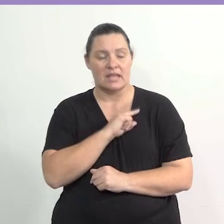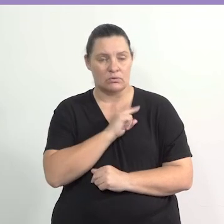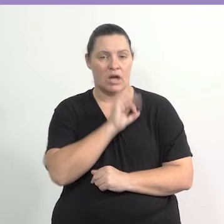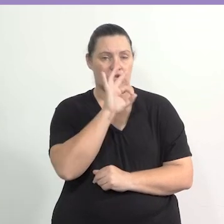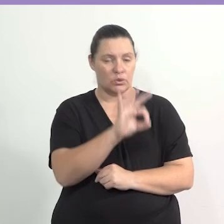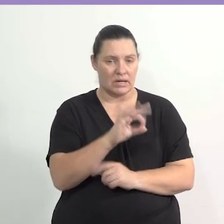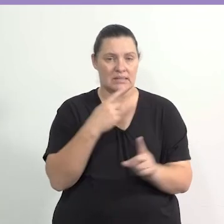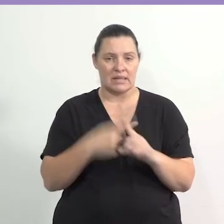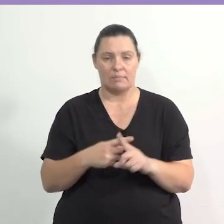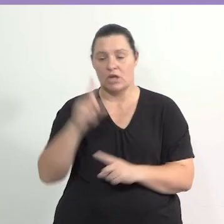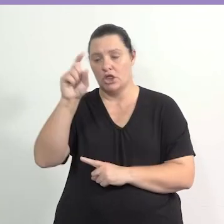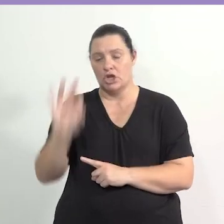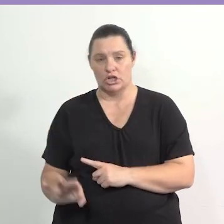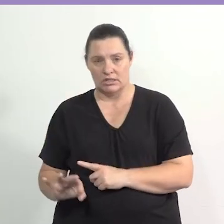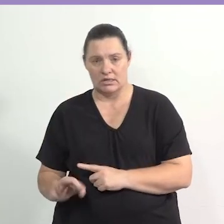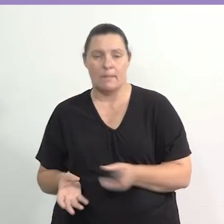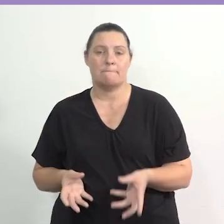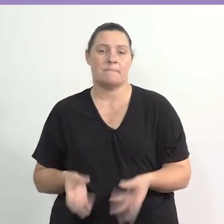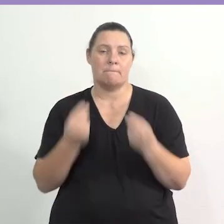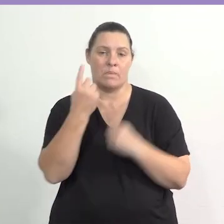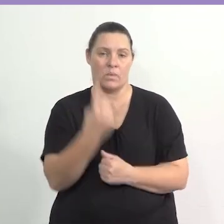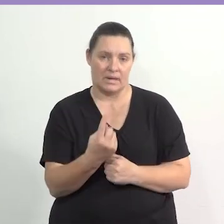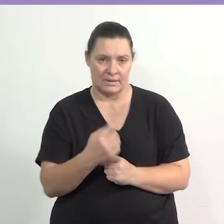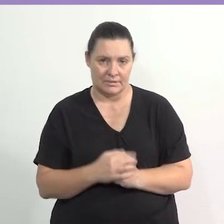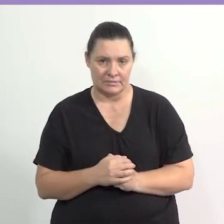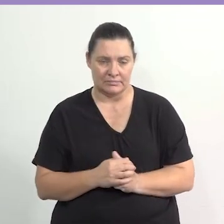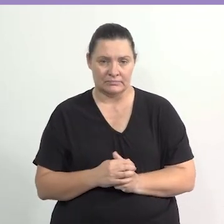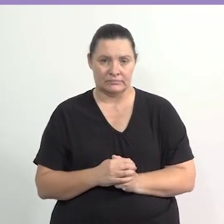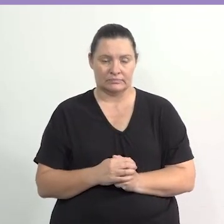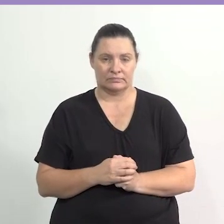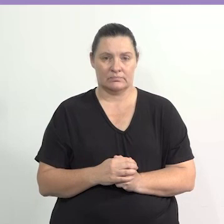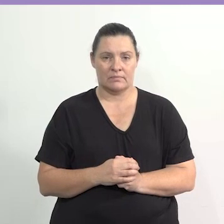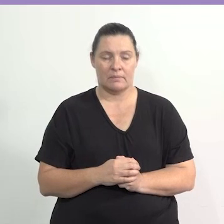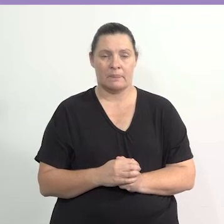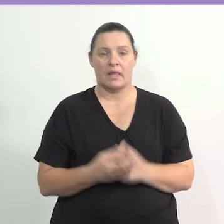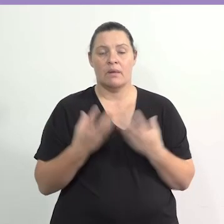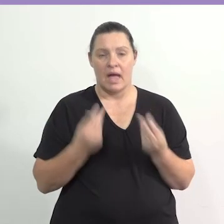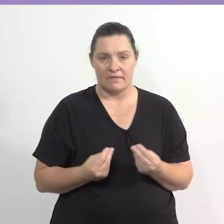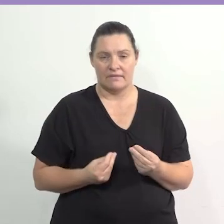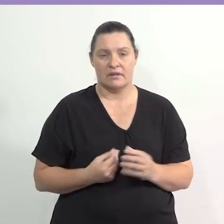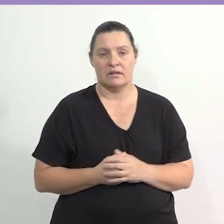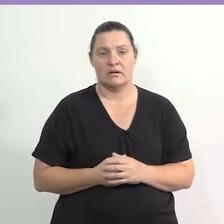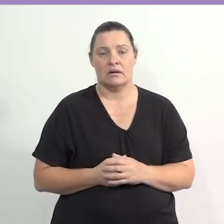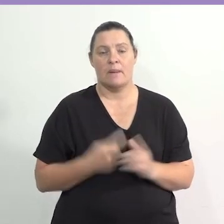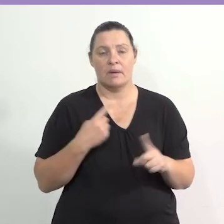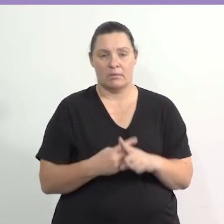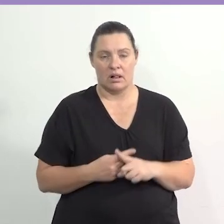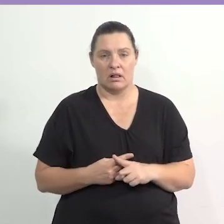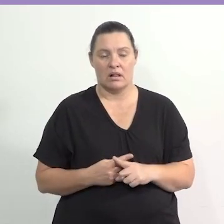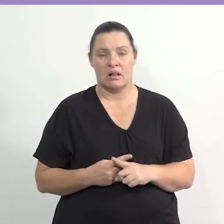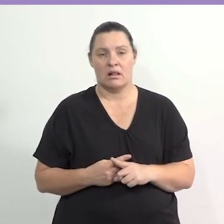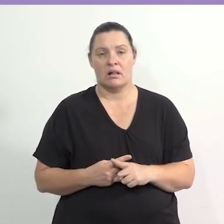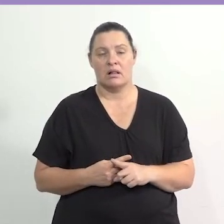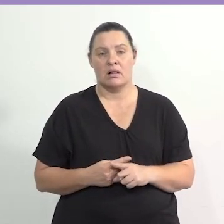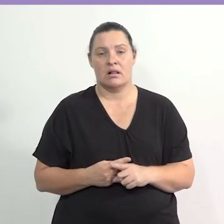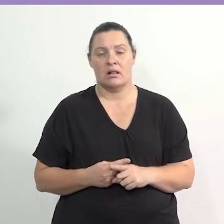why 3 multiplied by 1/3 gives us 1. Then we have the multiplicative inverse